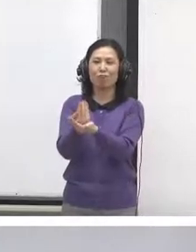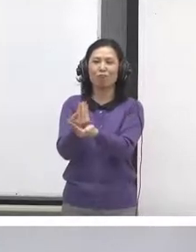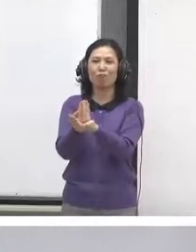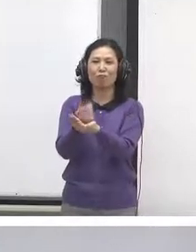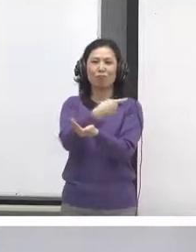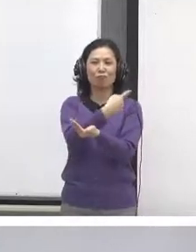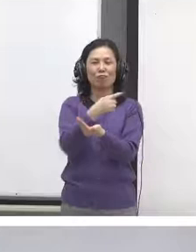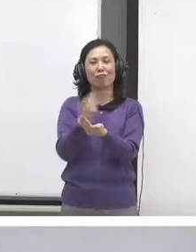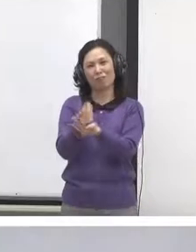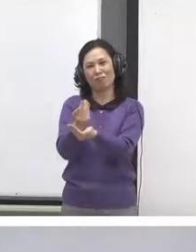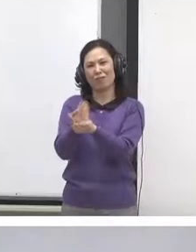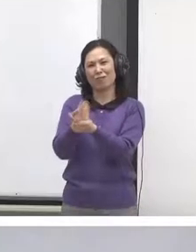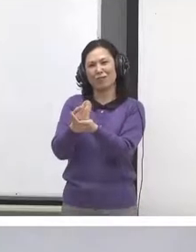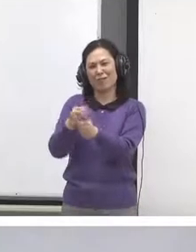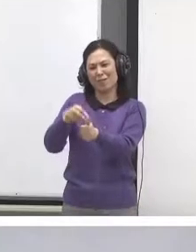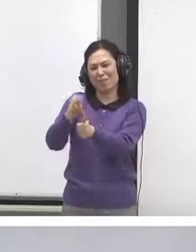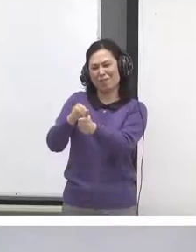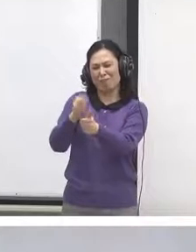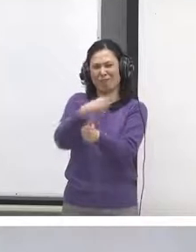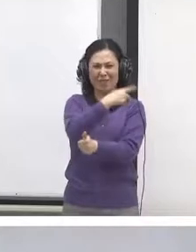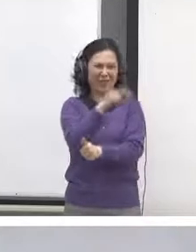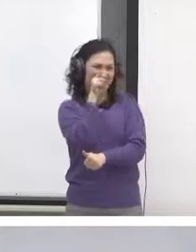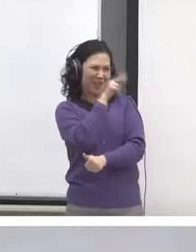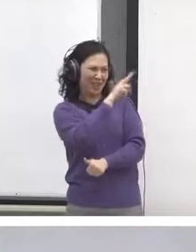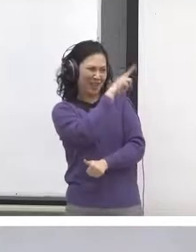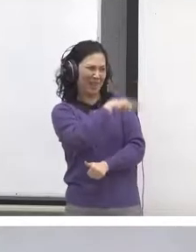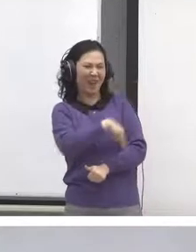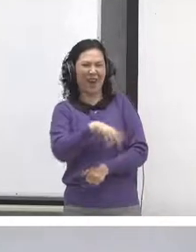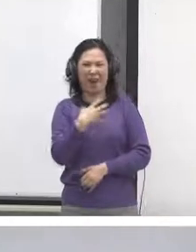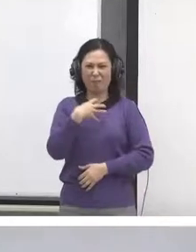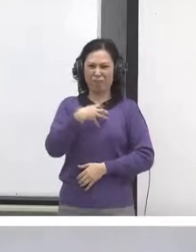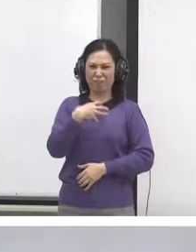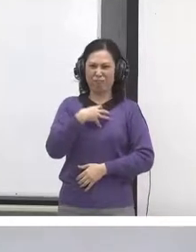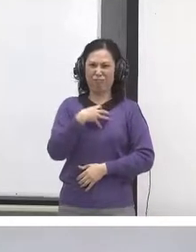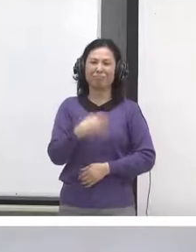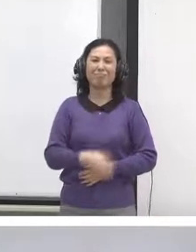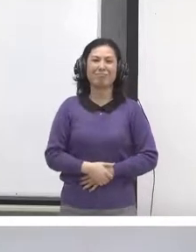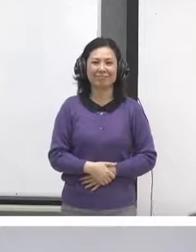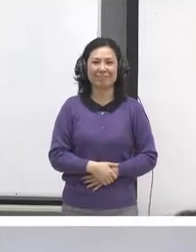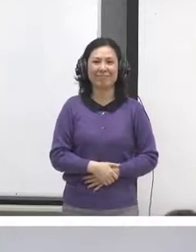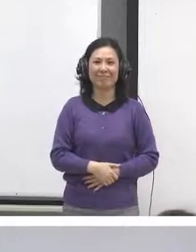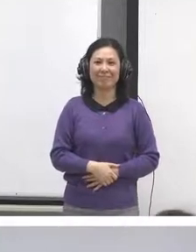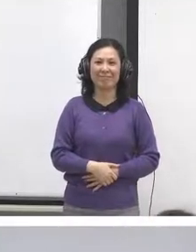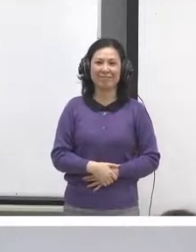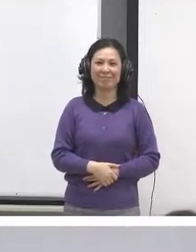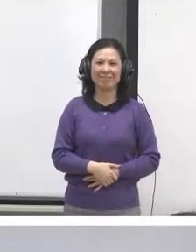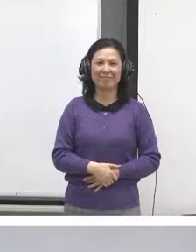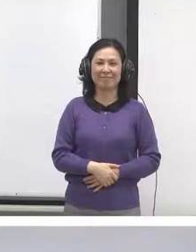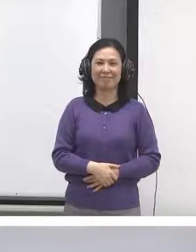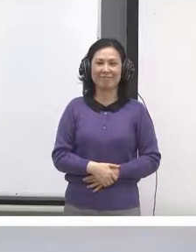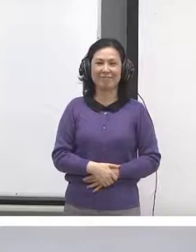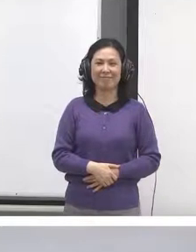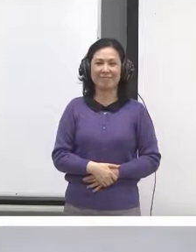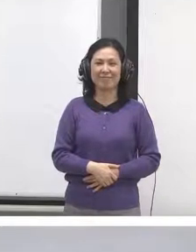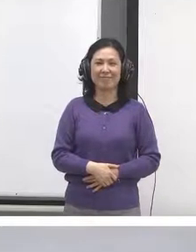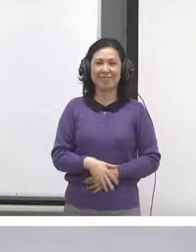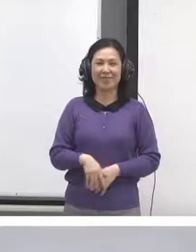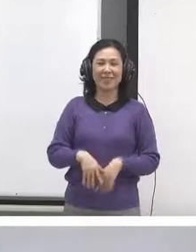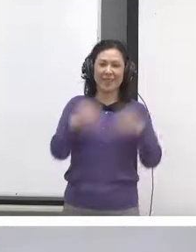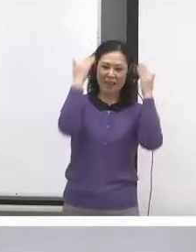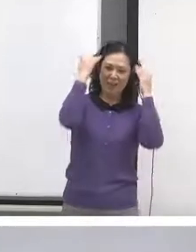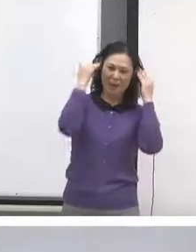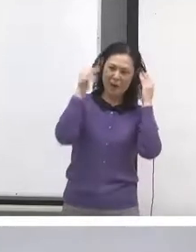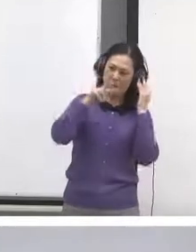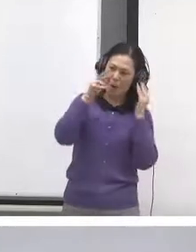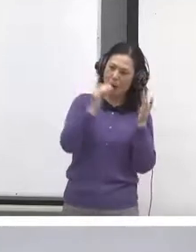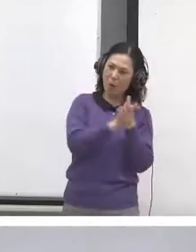of horrifying, I think. And then the people, the friends in South Korea, they say, no,